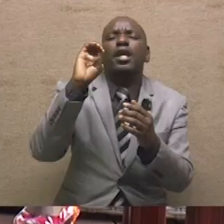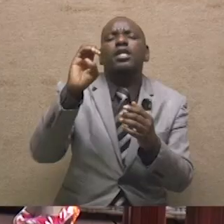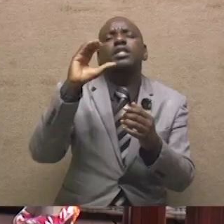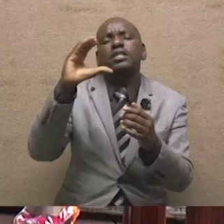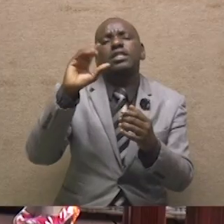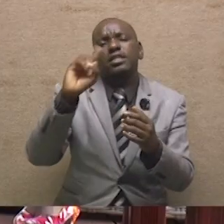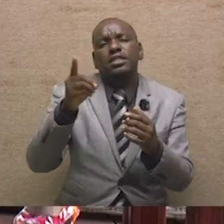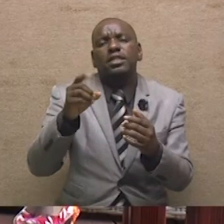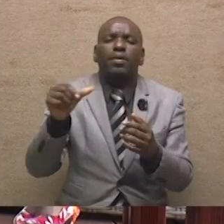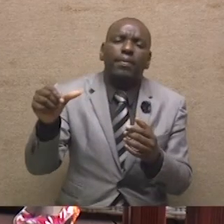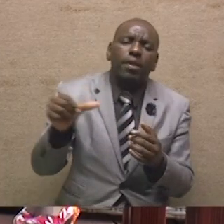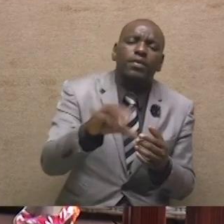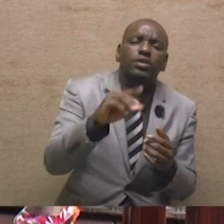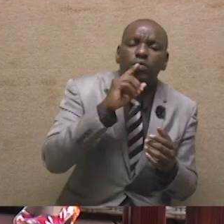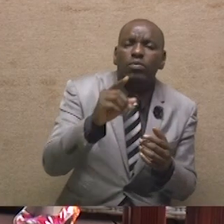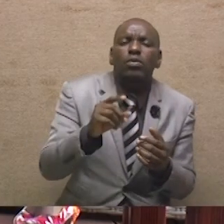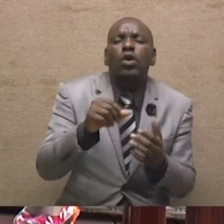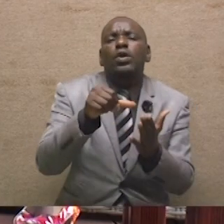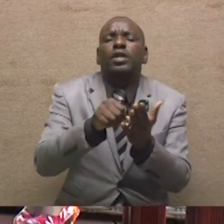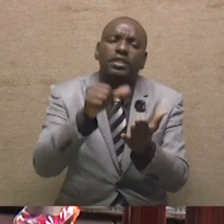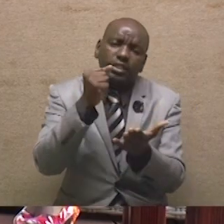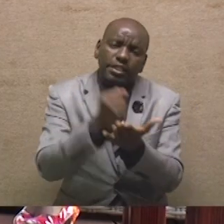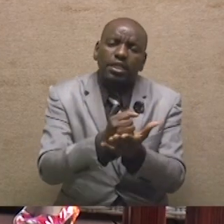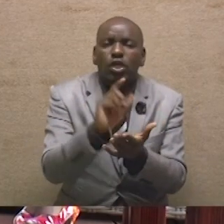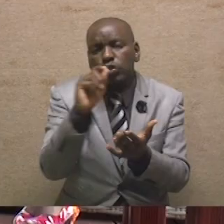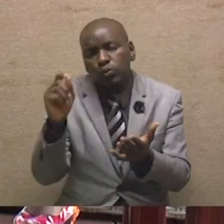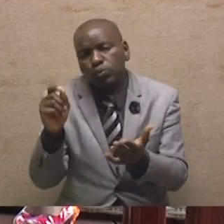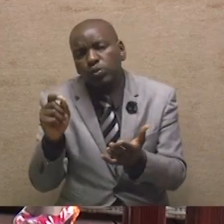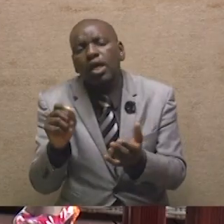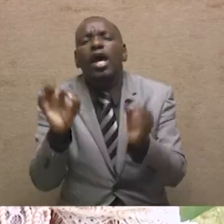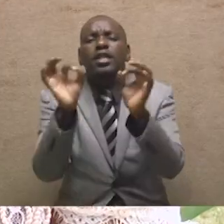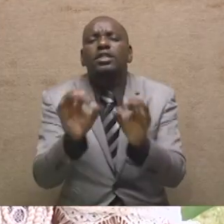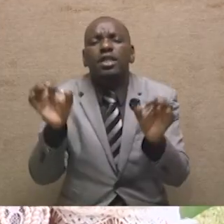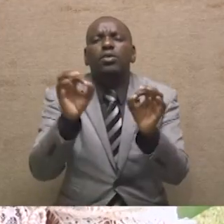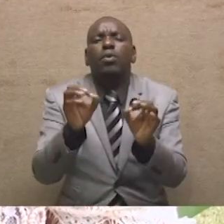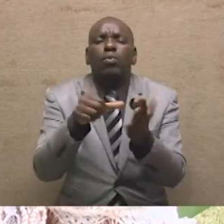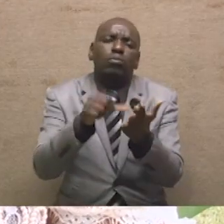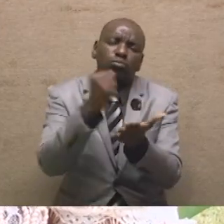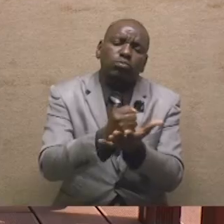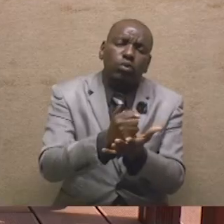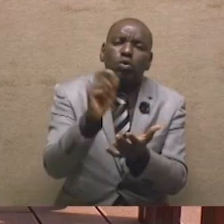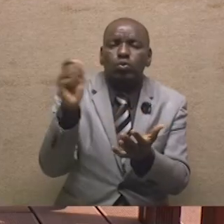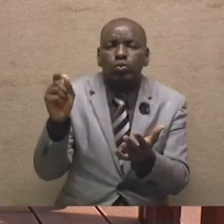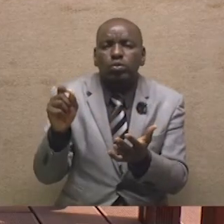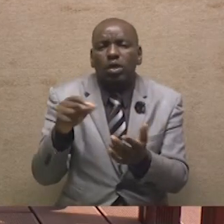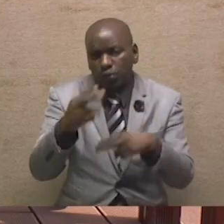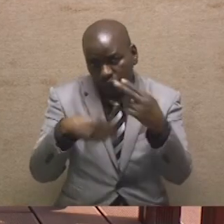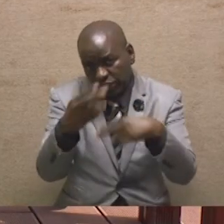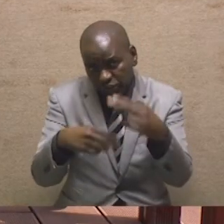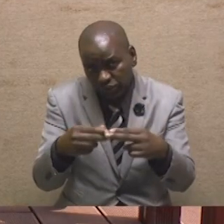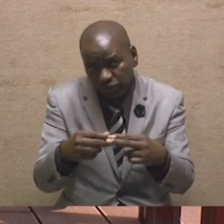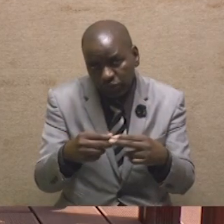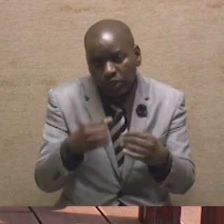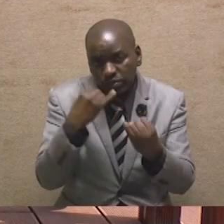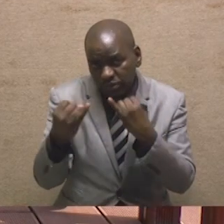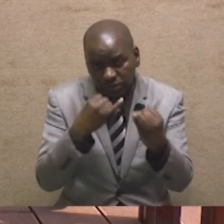learning. So that brings us to us having registered schools and non-registered schools. Don't you go away, we'll